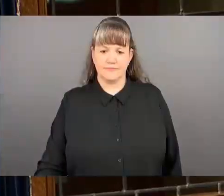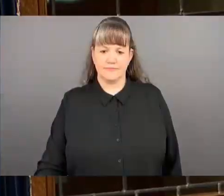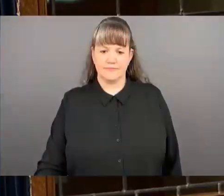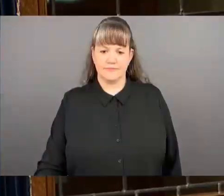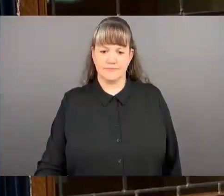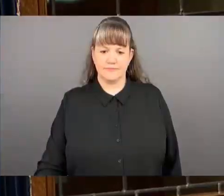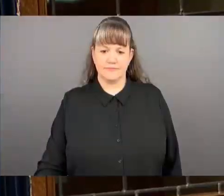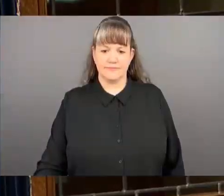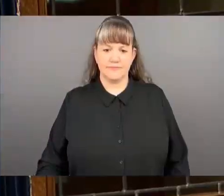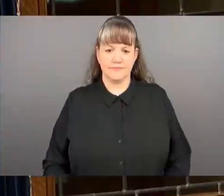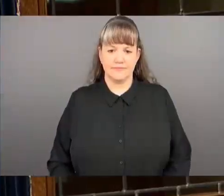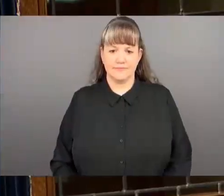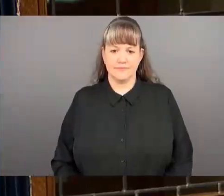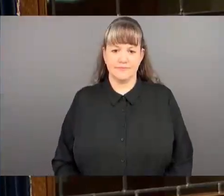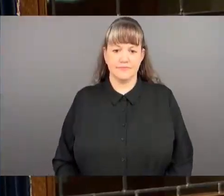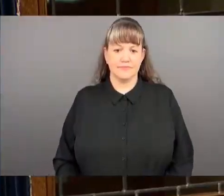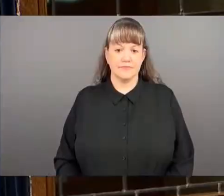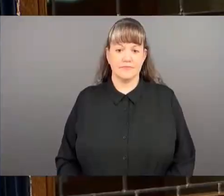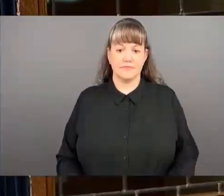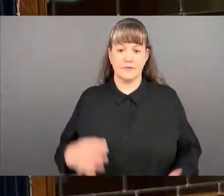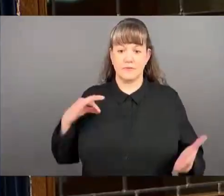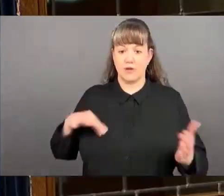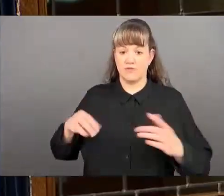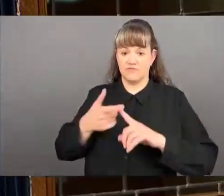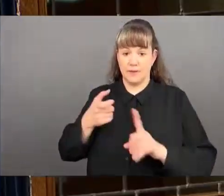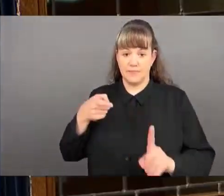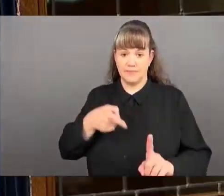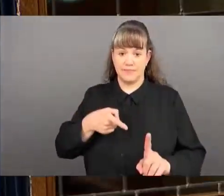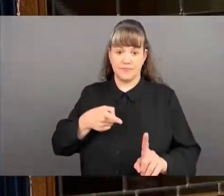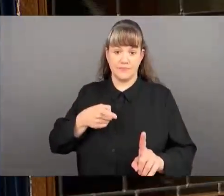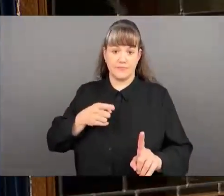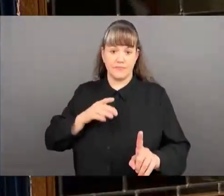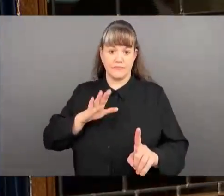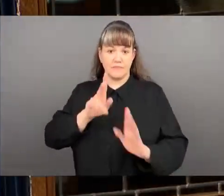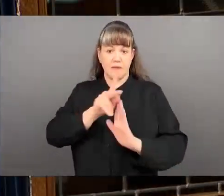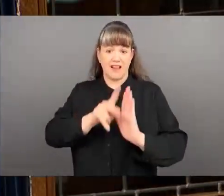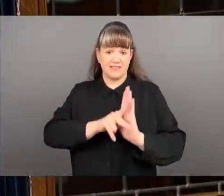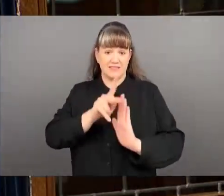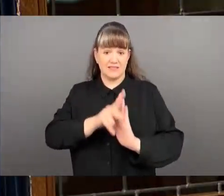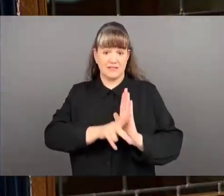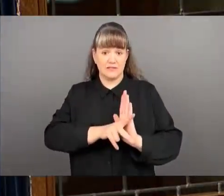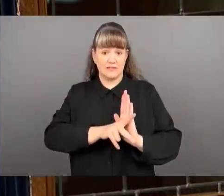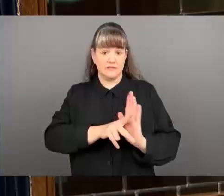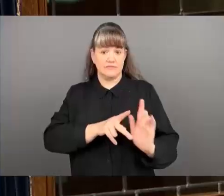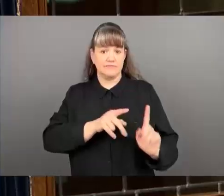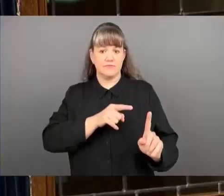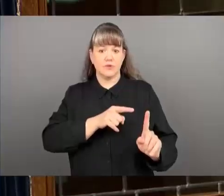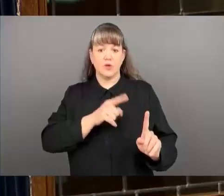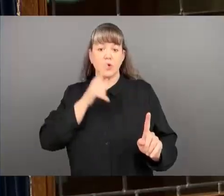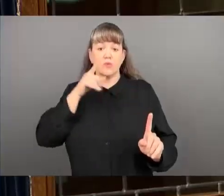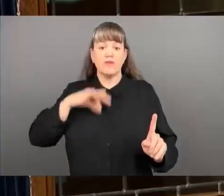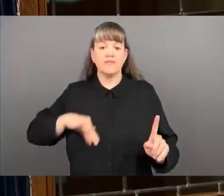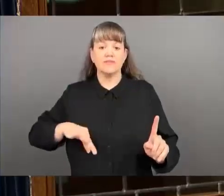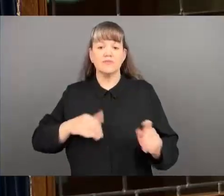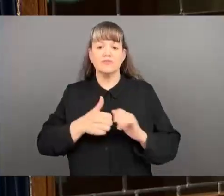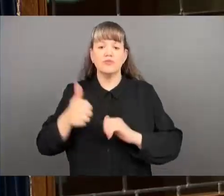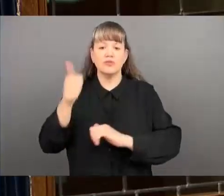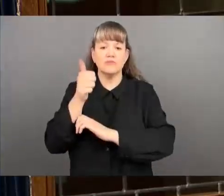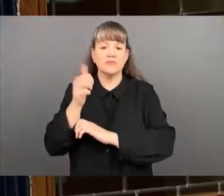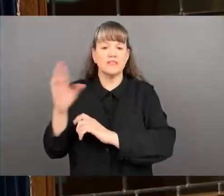people throughout the province and on the downtown east side, was the Premier's best friend, Michael Bryant. This was a